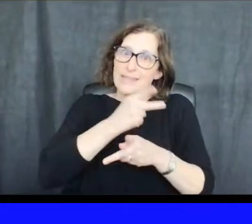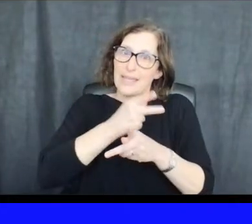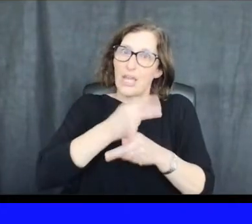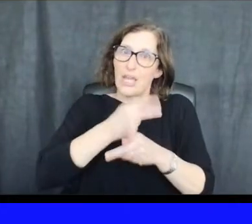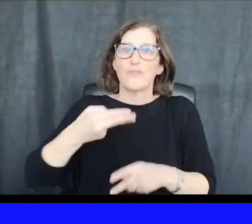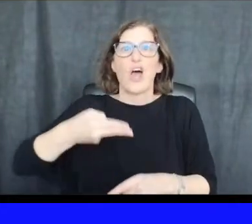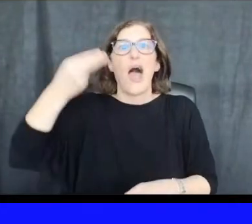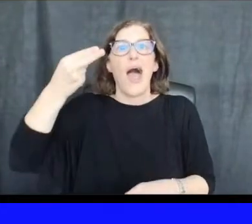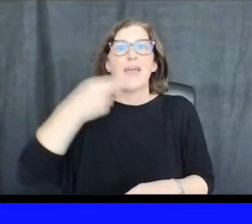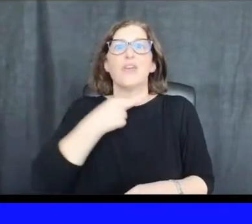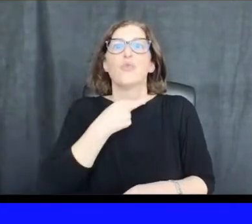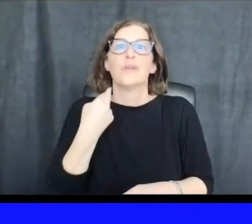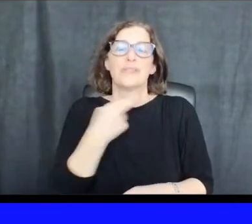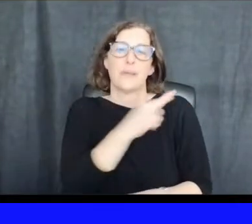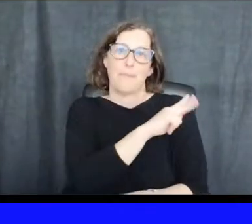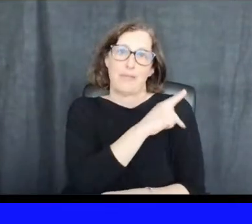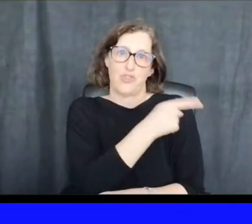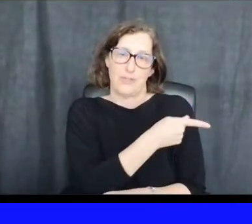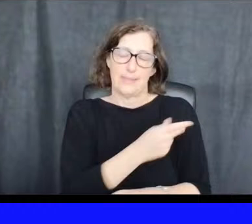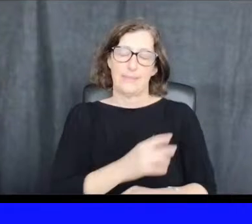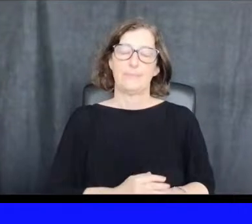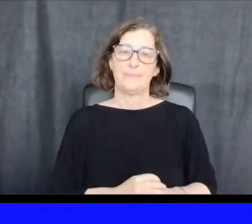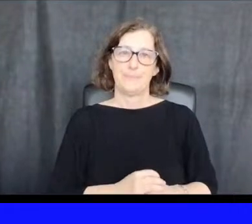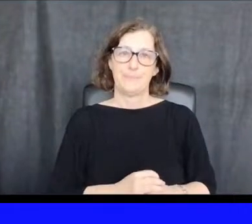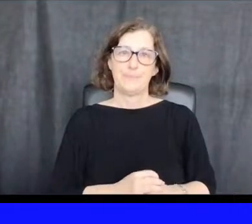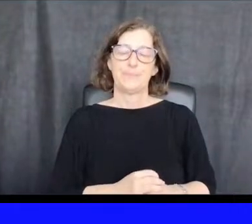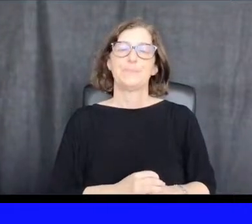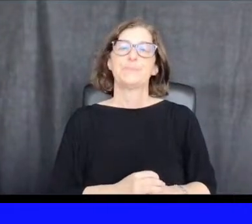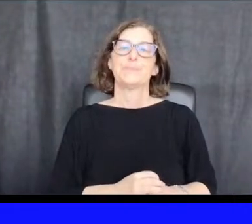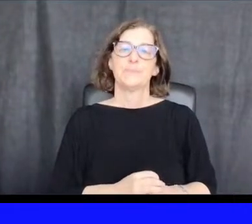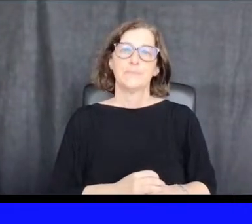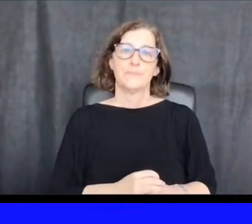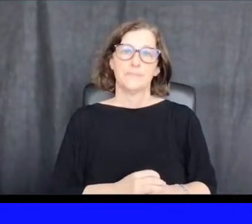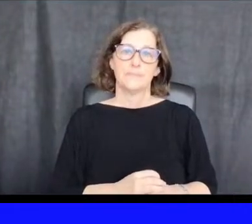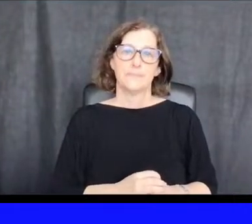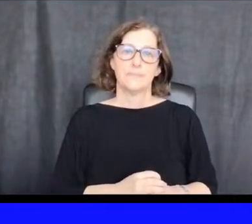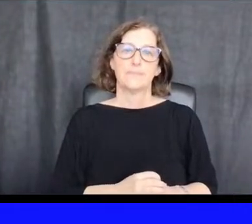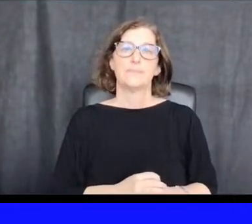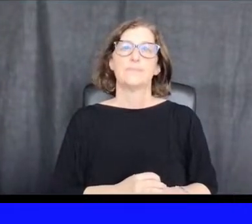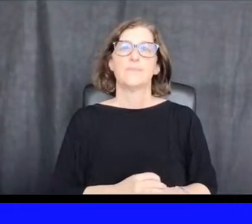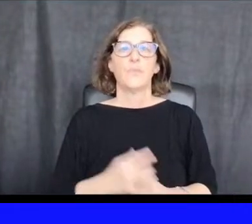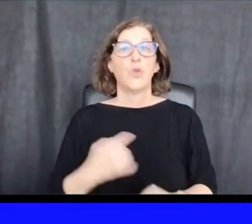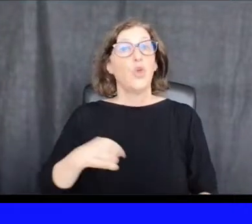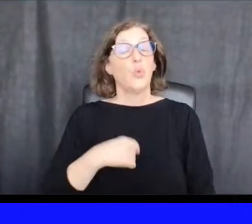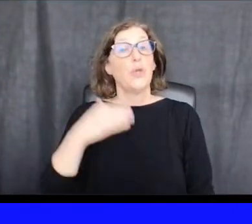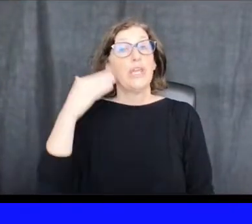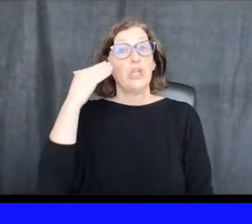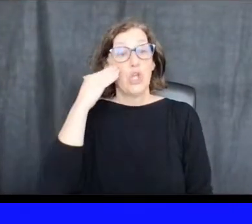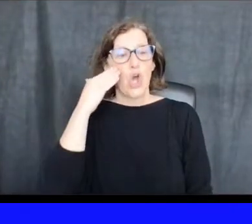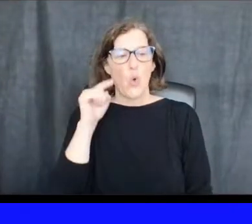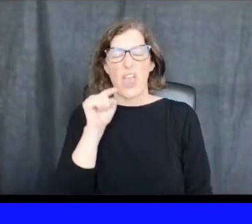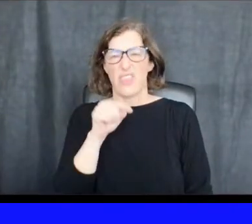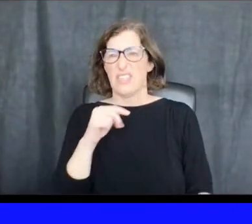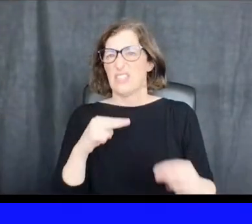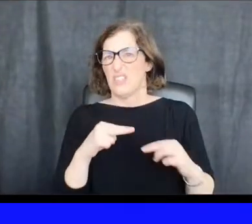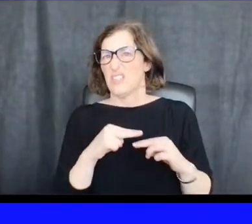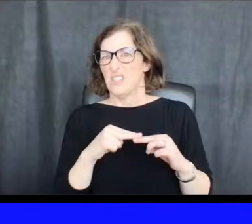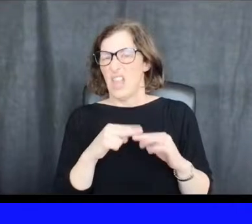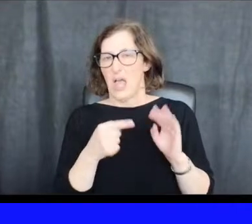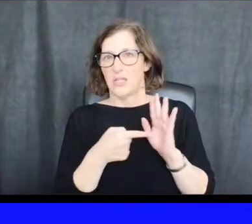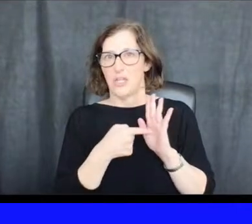more admissions that year. That's an incredibly high number. And so that group of patients with